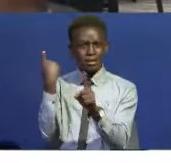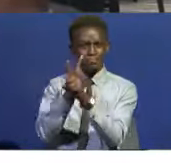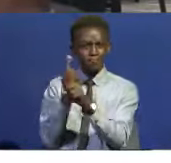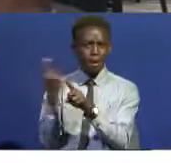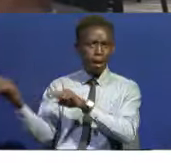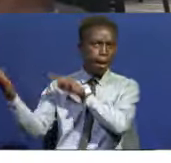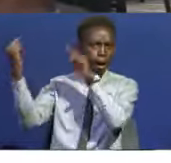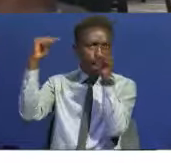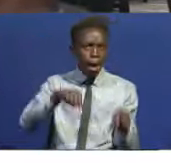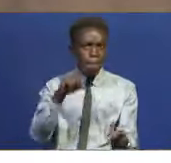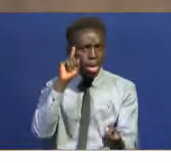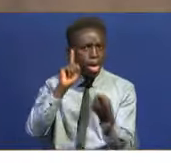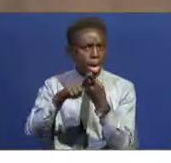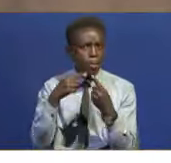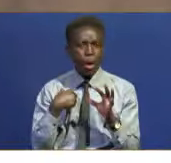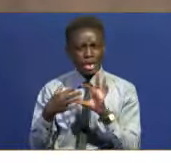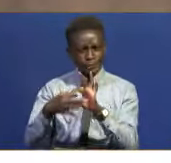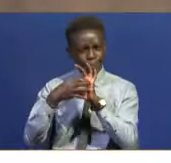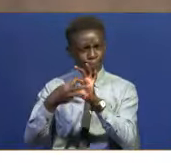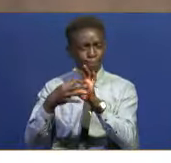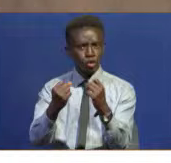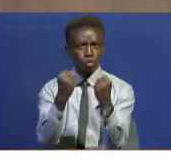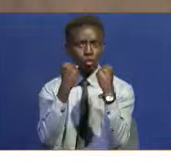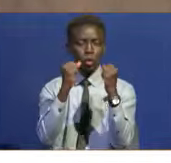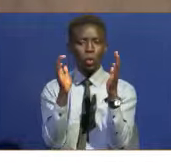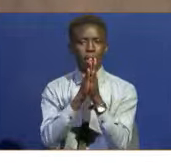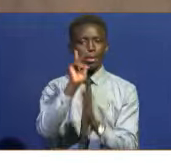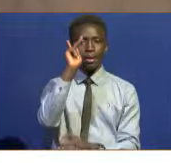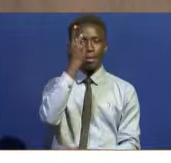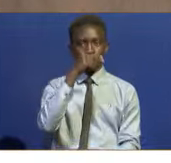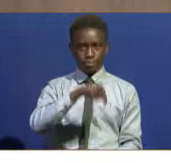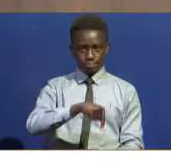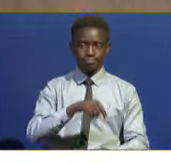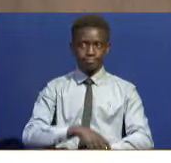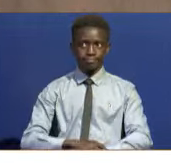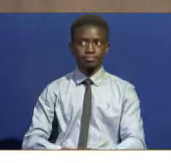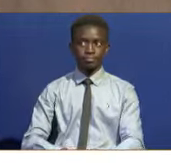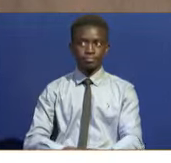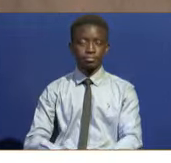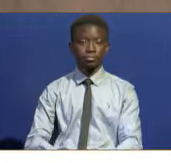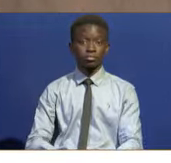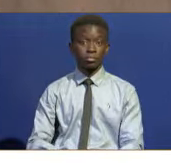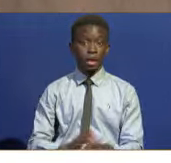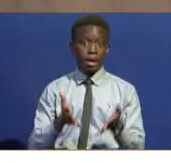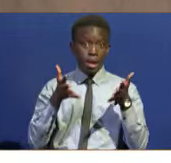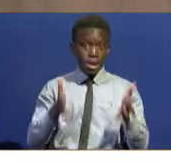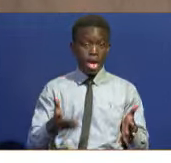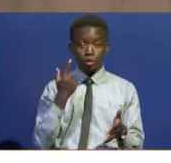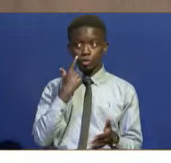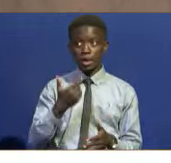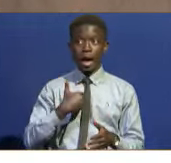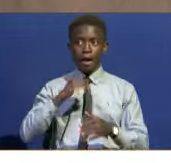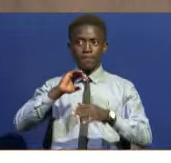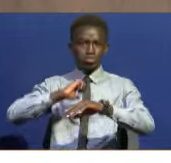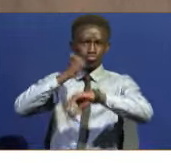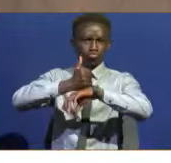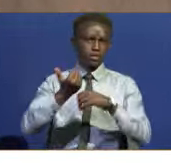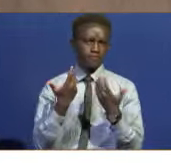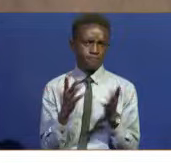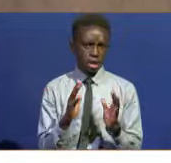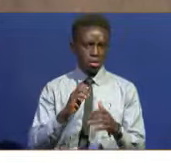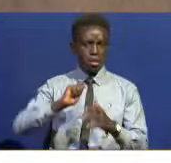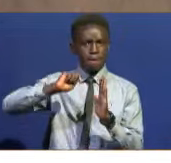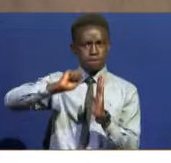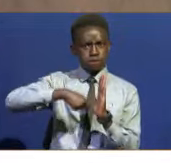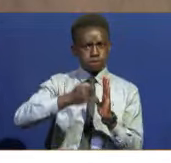partnership in healthcare. In the local manufacturing arena, we have some established manufacturers of medicine, but